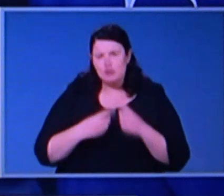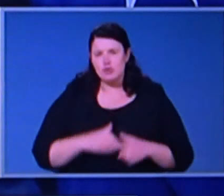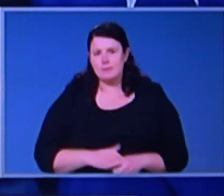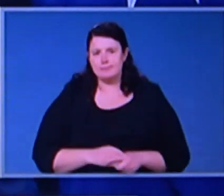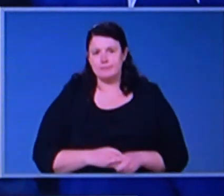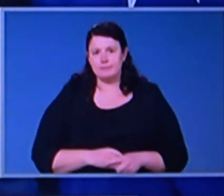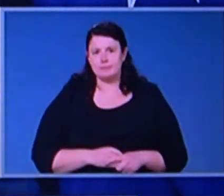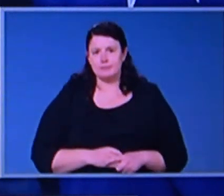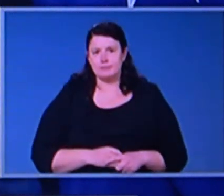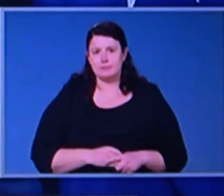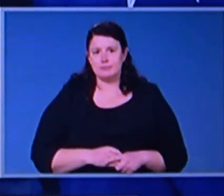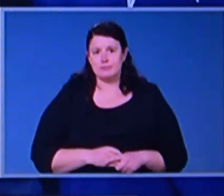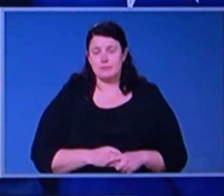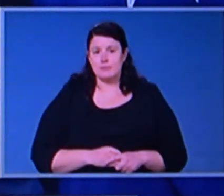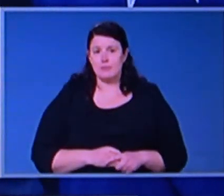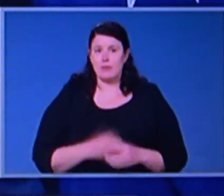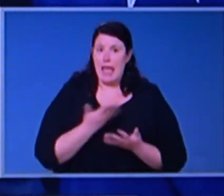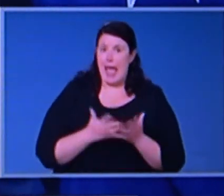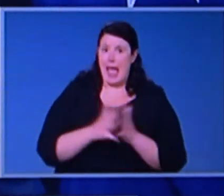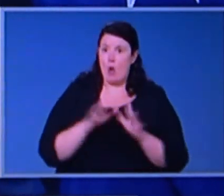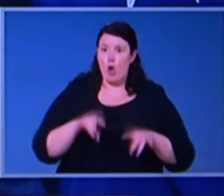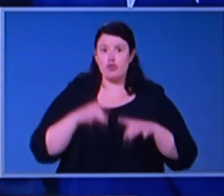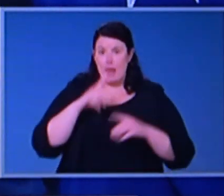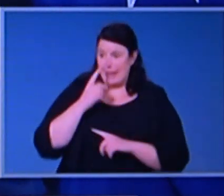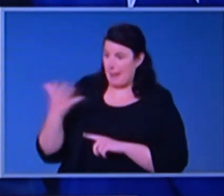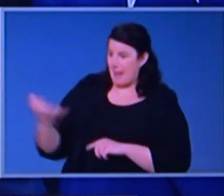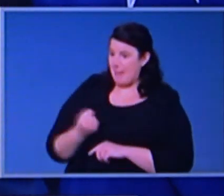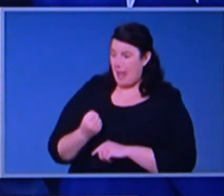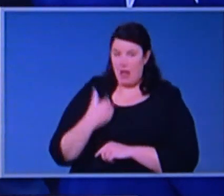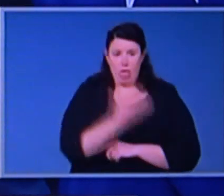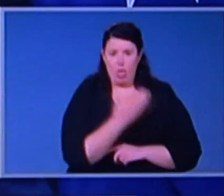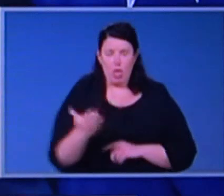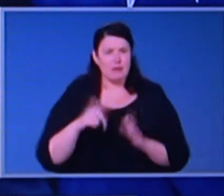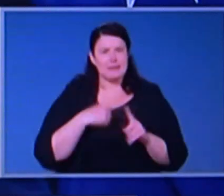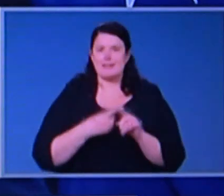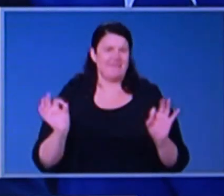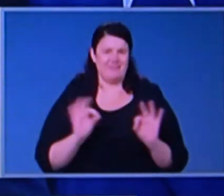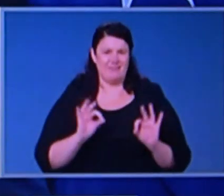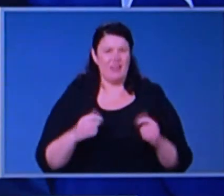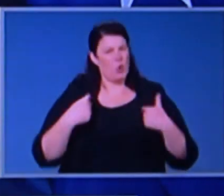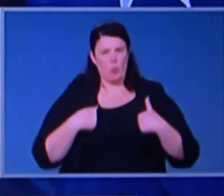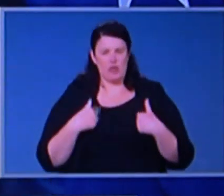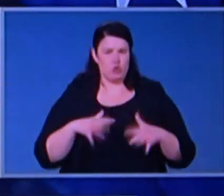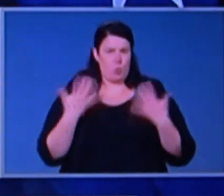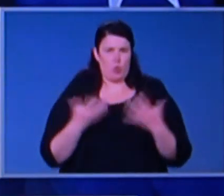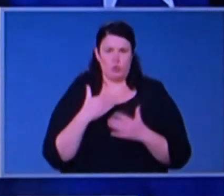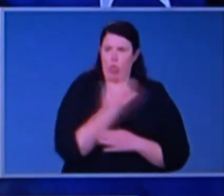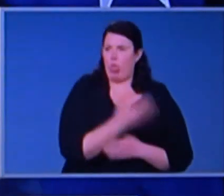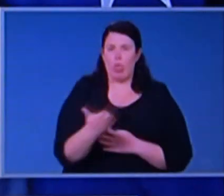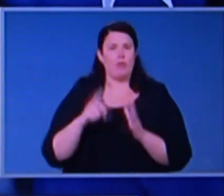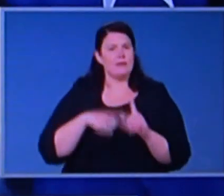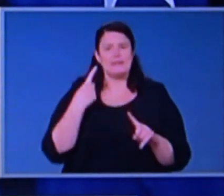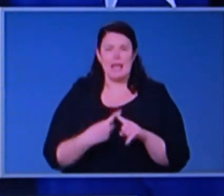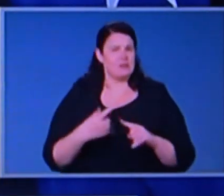way to increase your revenues is to grow your economy, not to increase taxes. We've demonstrated that as a government time and again, as has